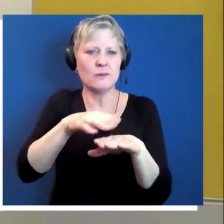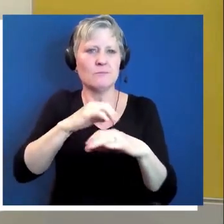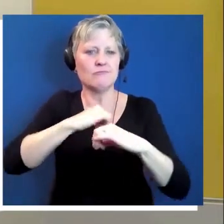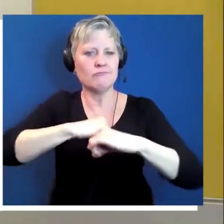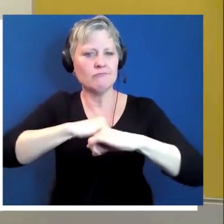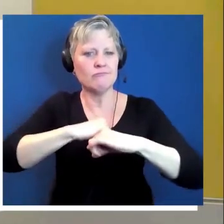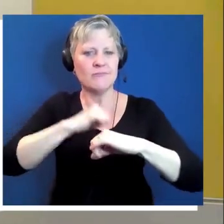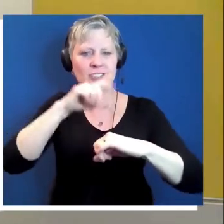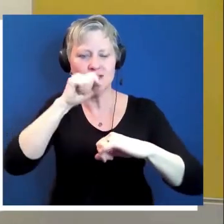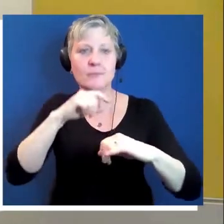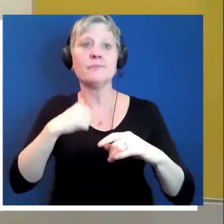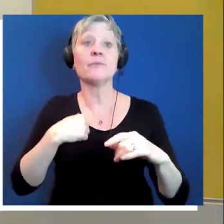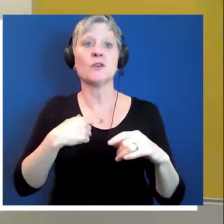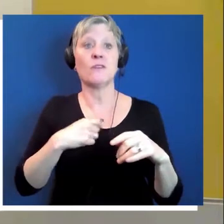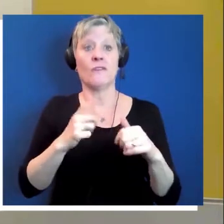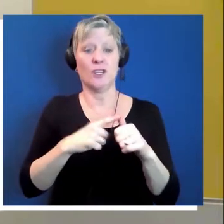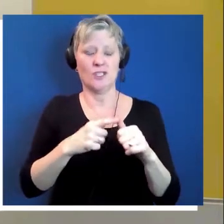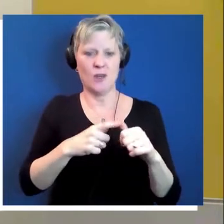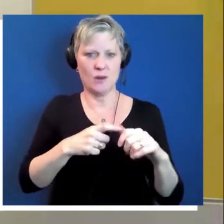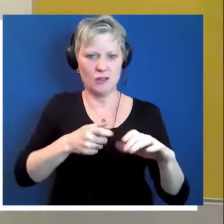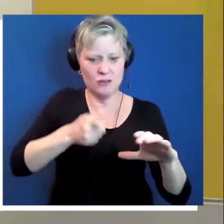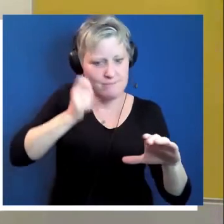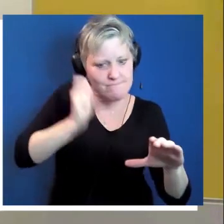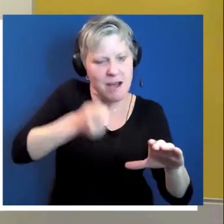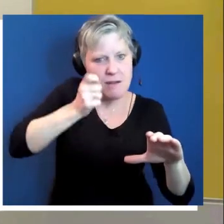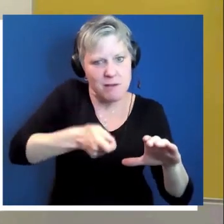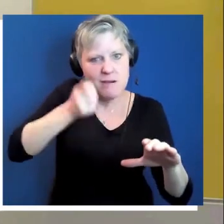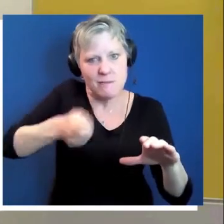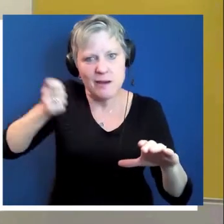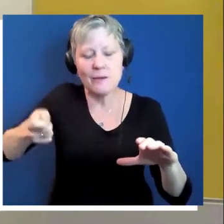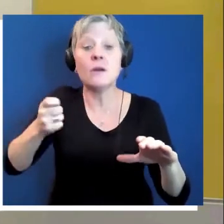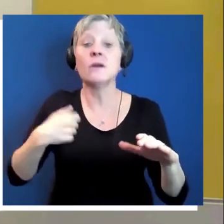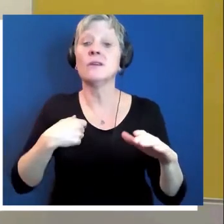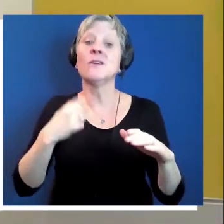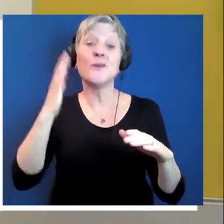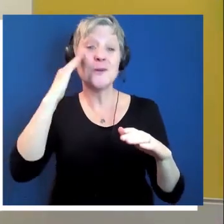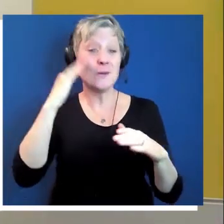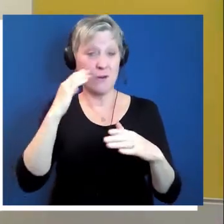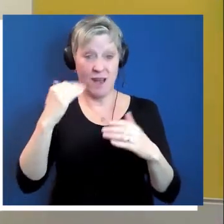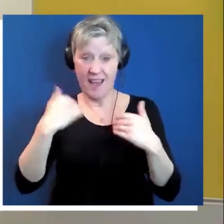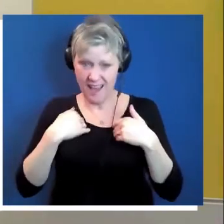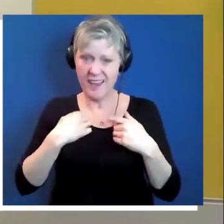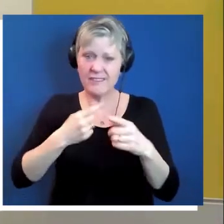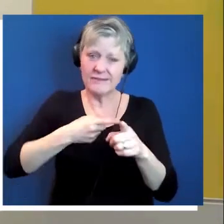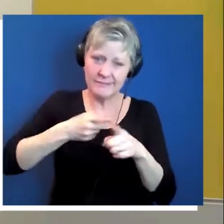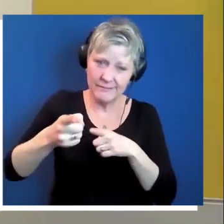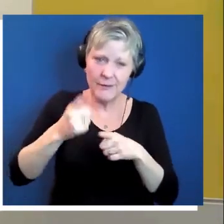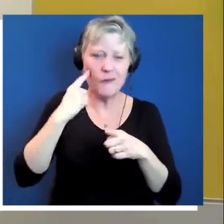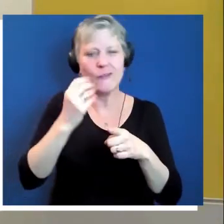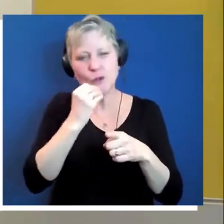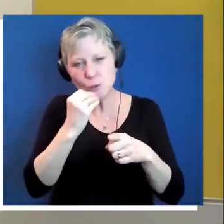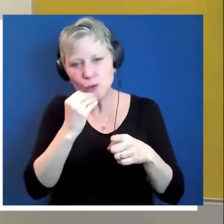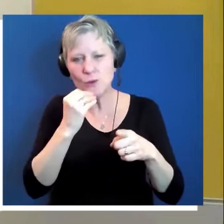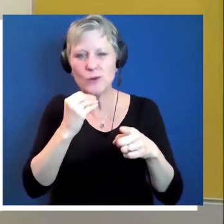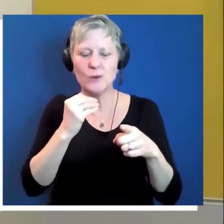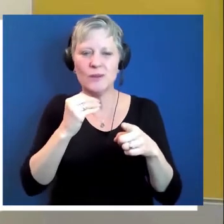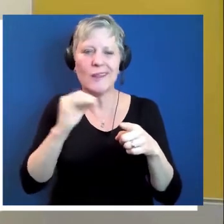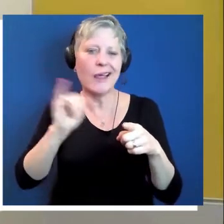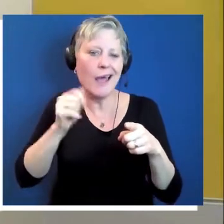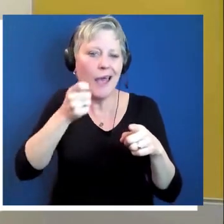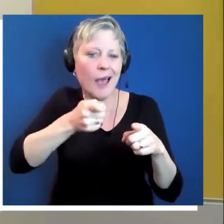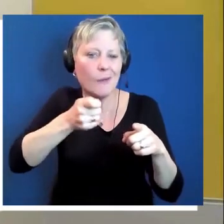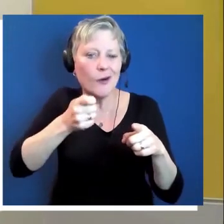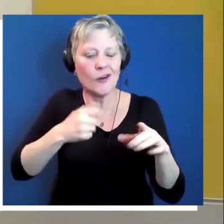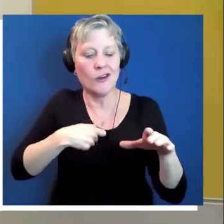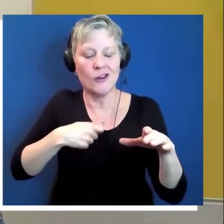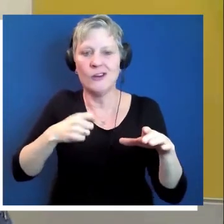these out. I want to get them nice and thin. So a lot of times what you'll see is you might see somebody using like a meat mallet and whacking it just to thin it